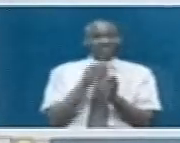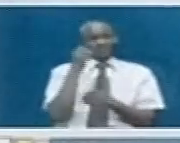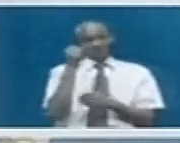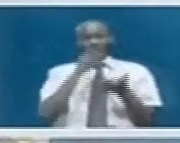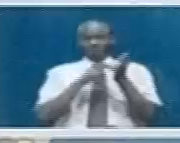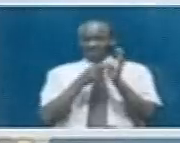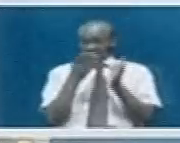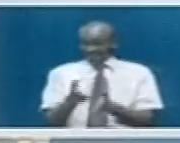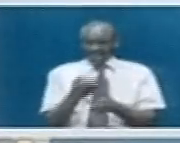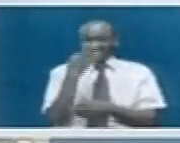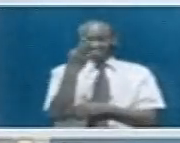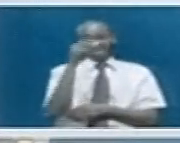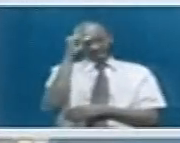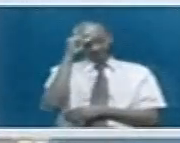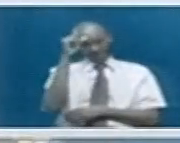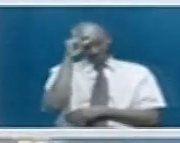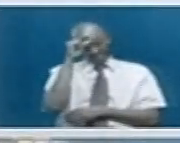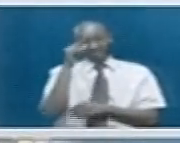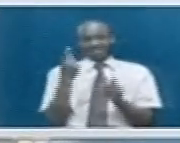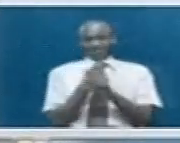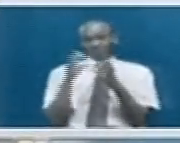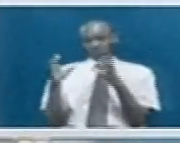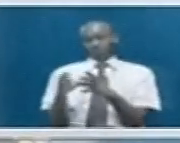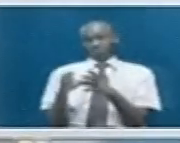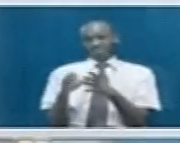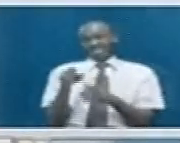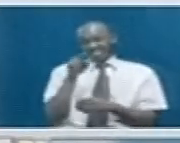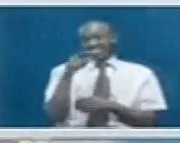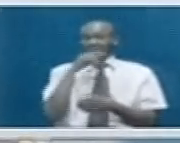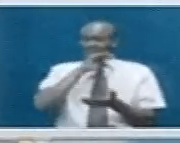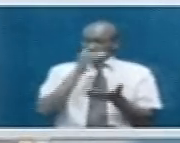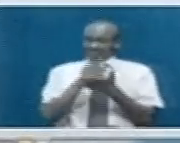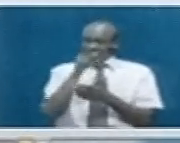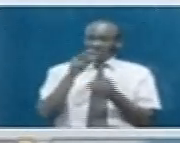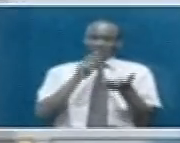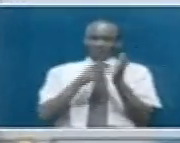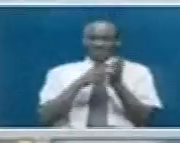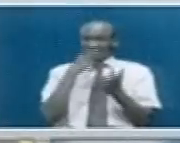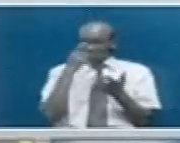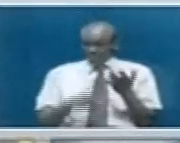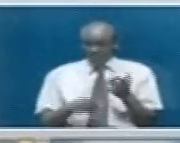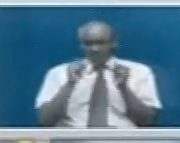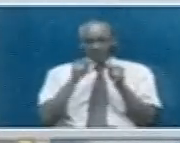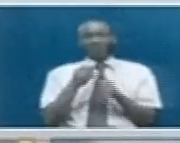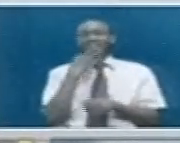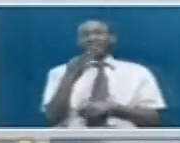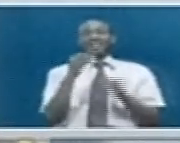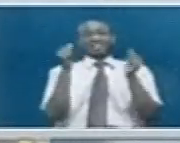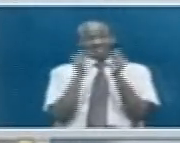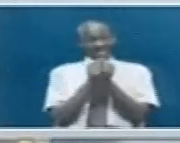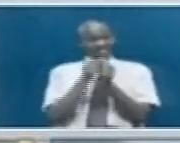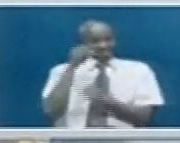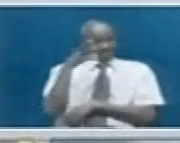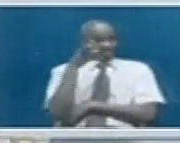and 3 government counterparties. The last round of funding for the project, that is expected to produce 310 megawatts once completed